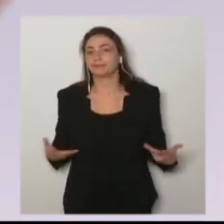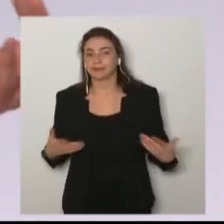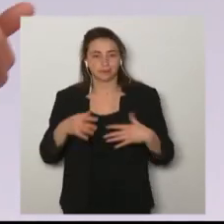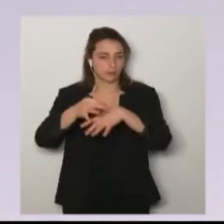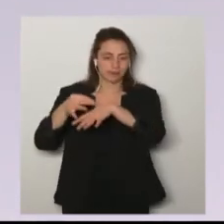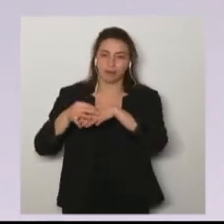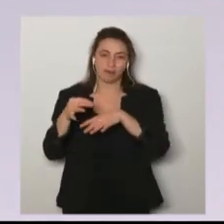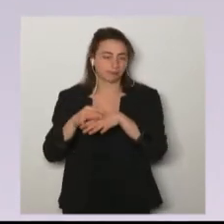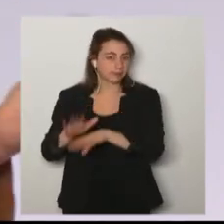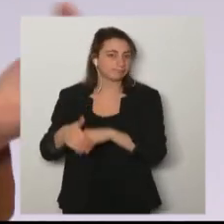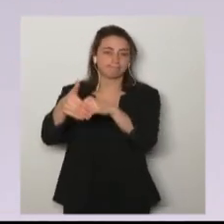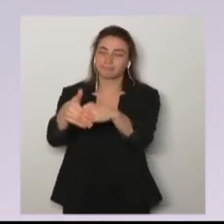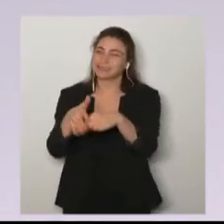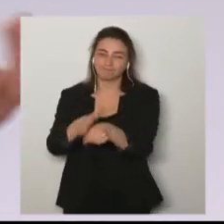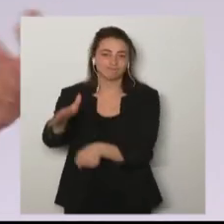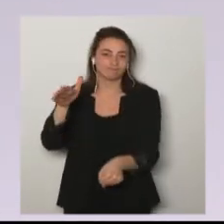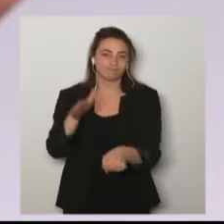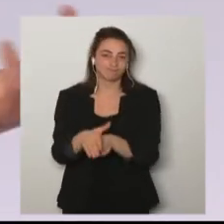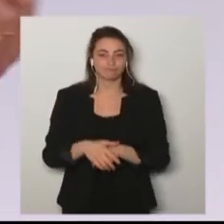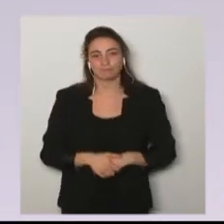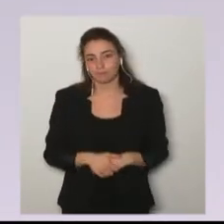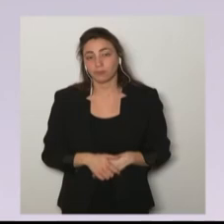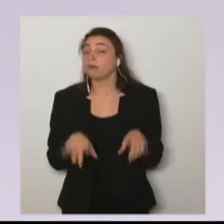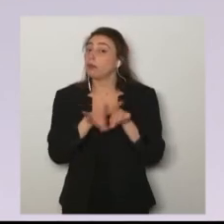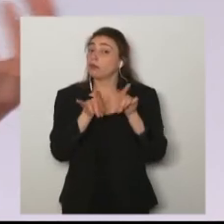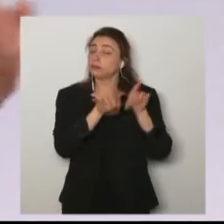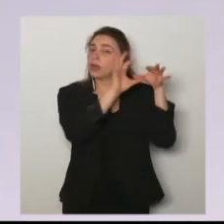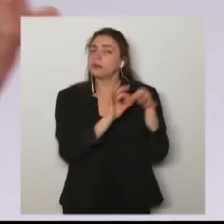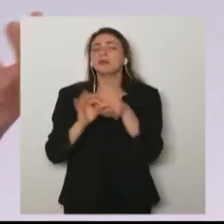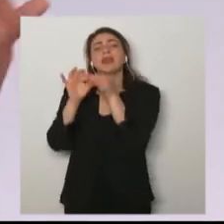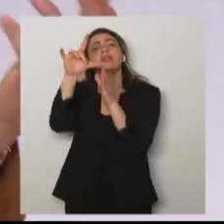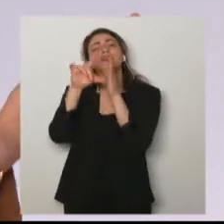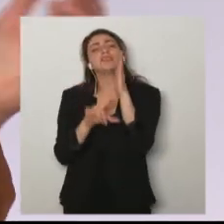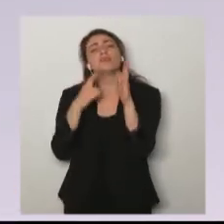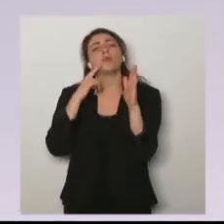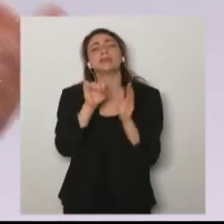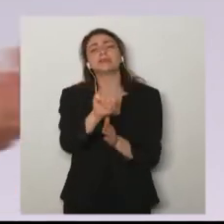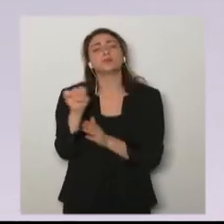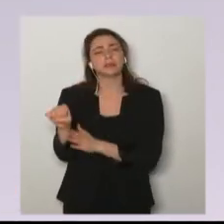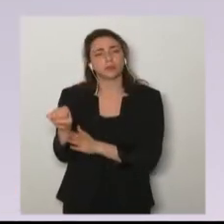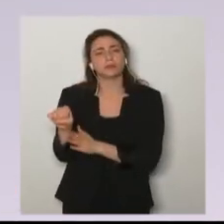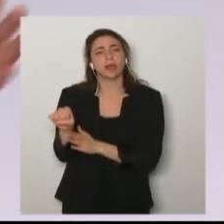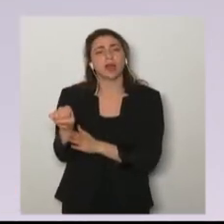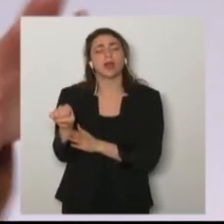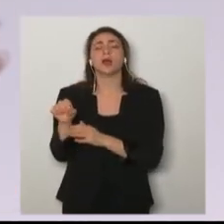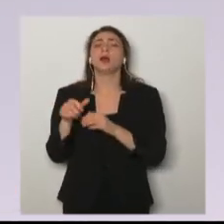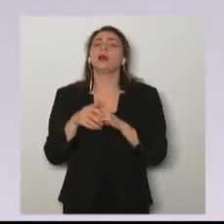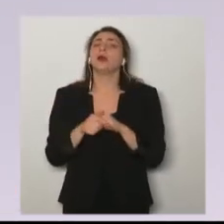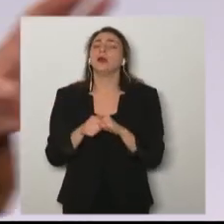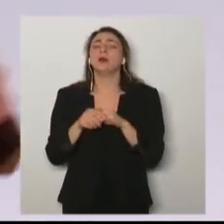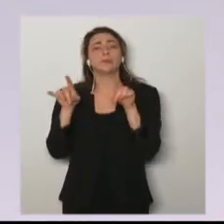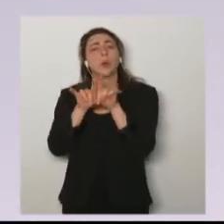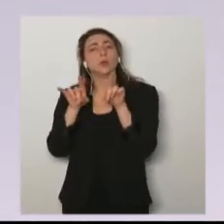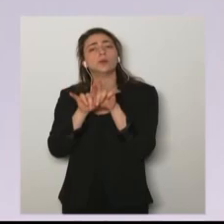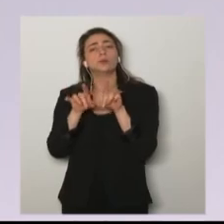security legislation and all our legislation and also the occupational health physicians and so on. But there